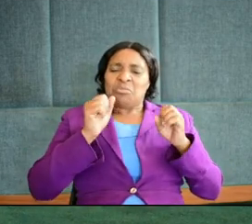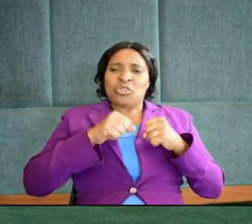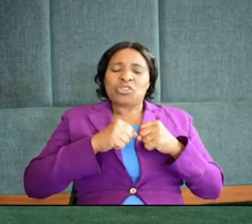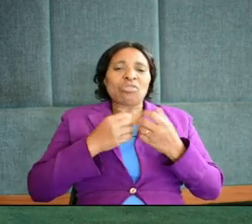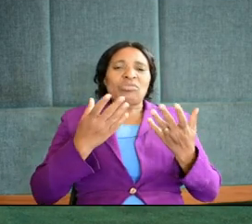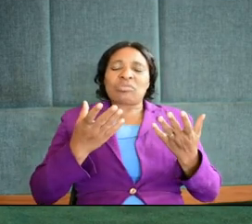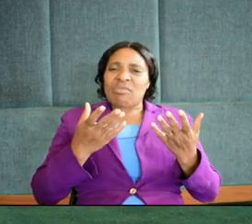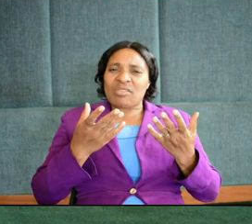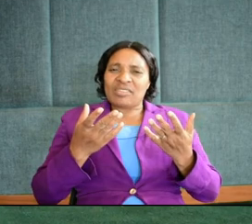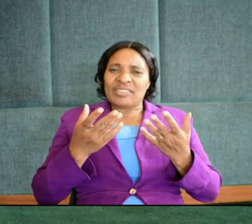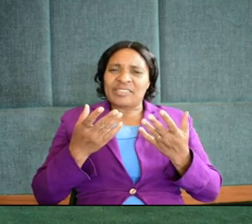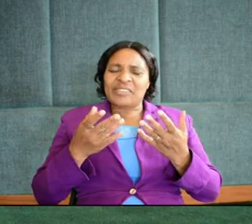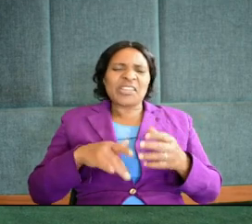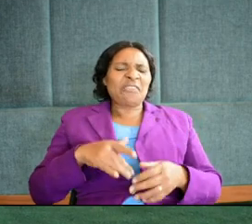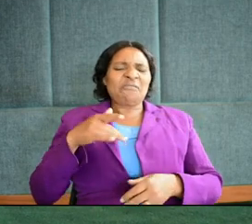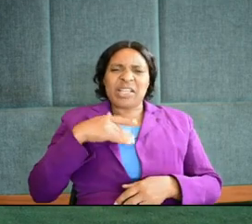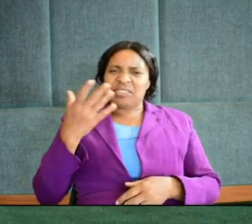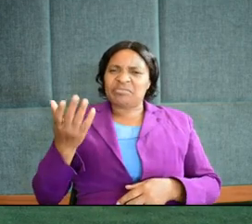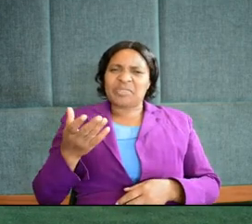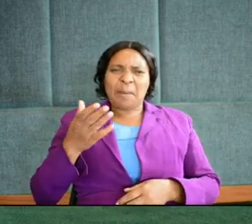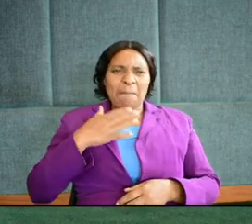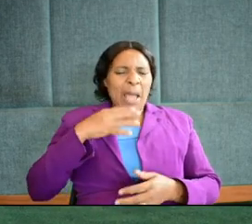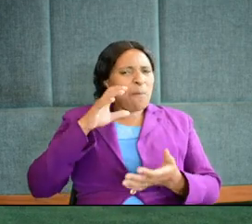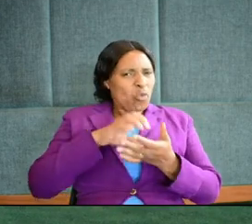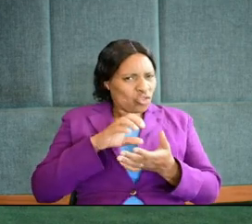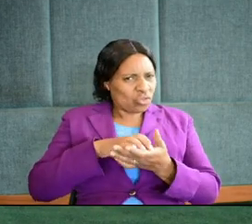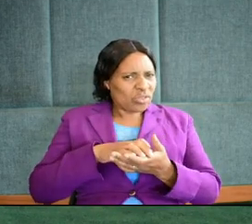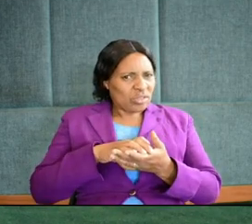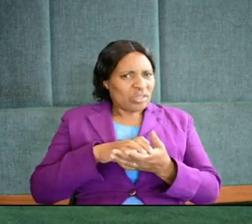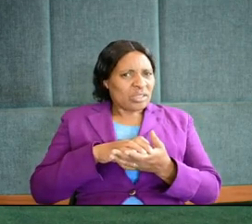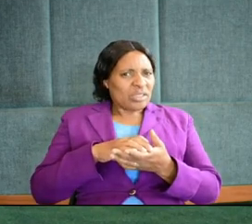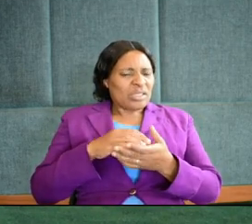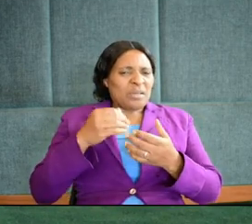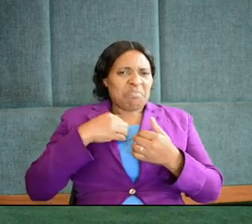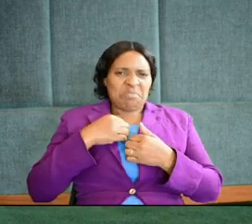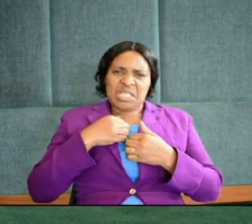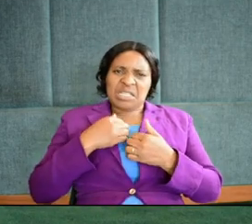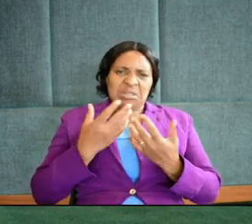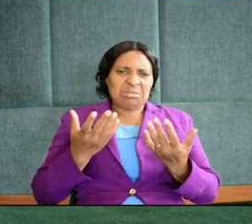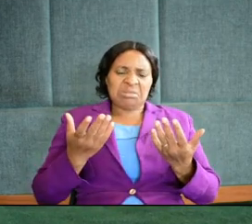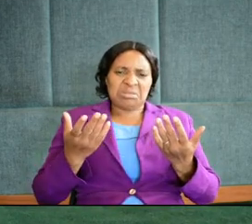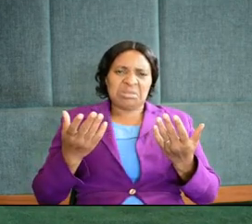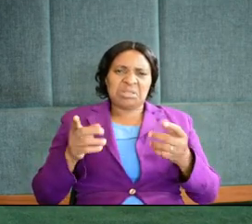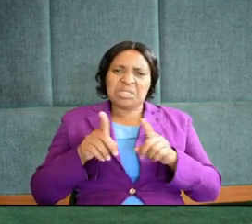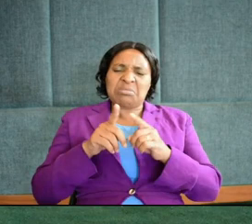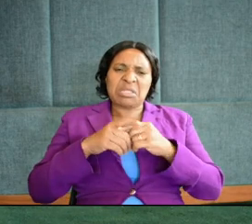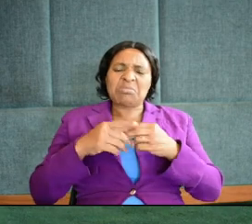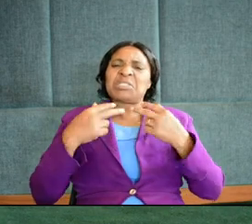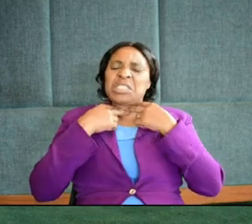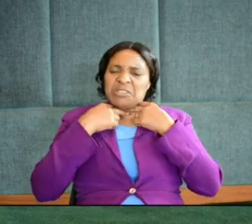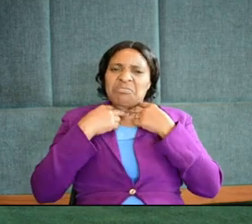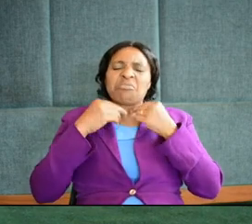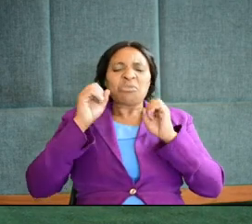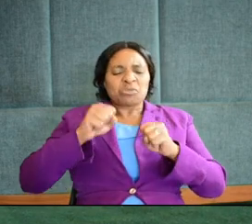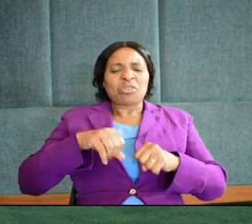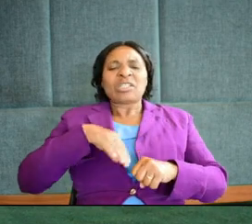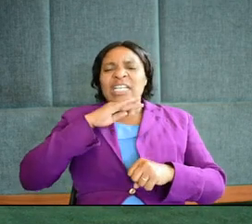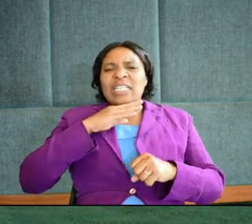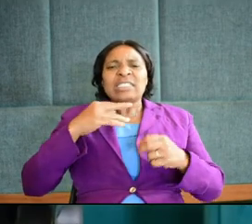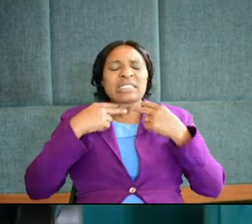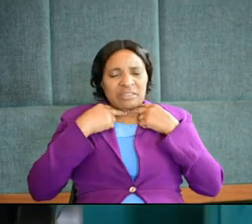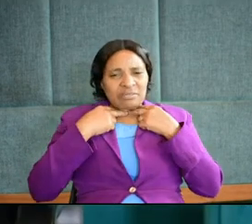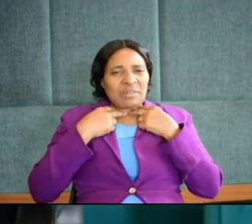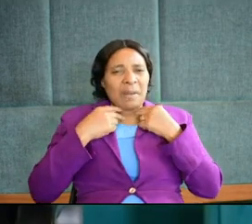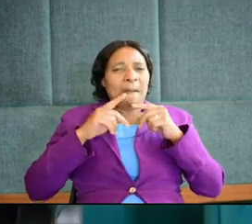slaves. They felt like, you know, it's my portion. I was born a slave. I can live a slave. I'll die a slave. And they